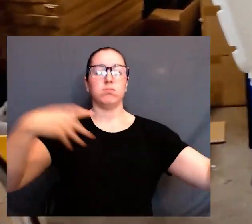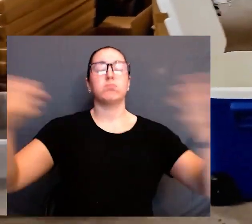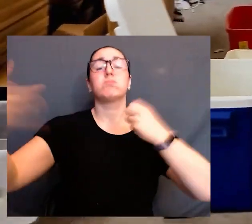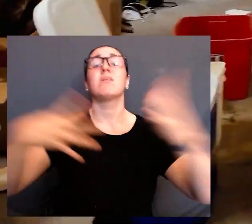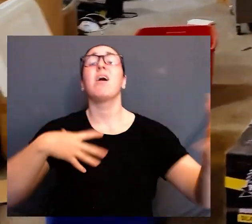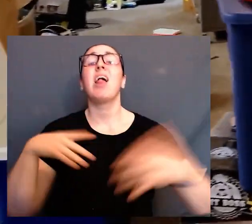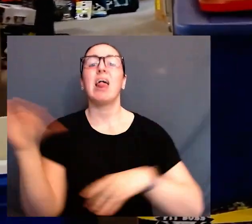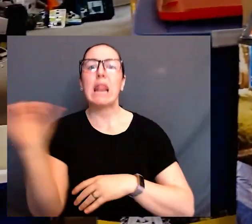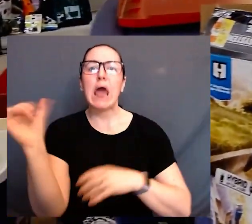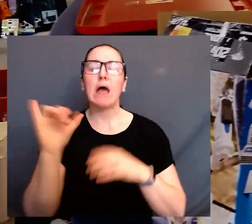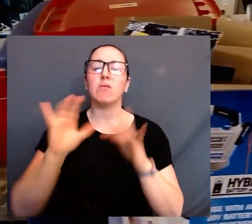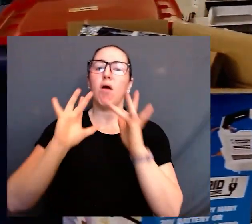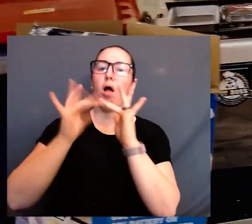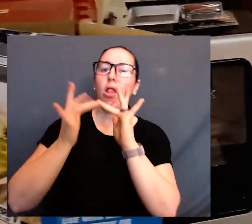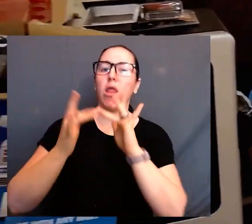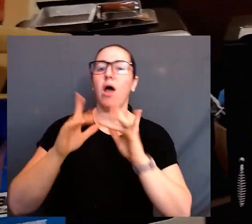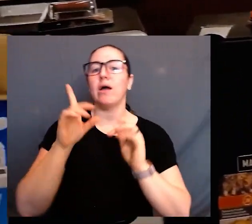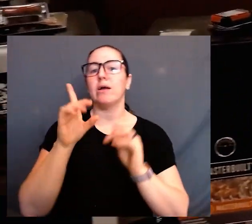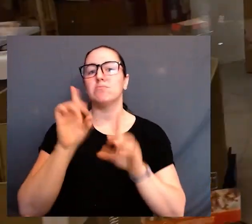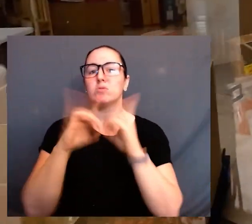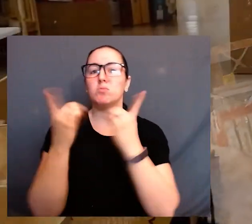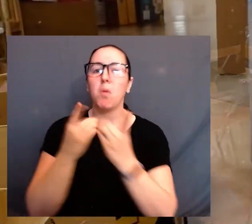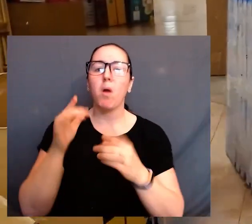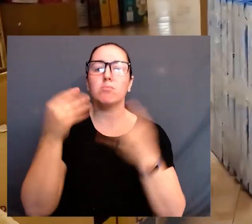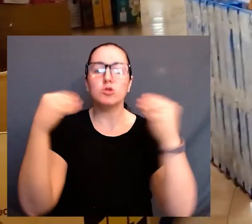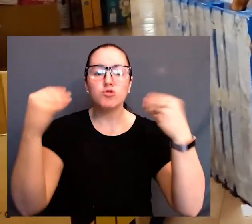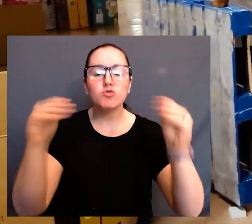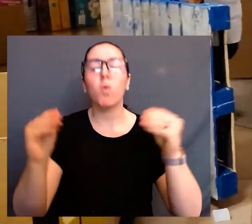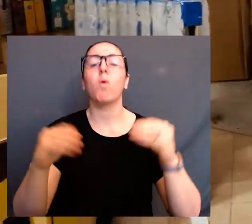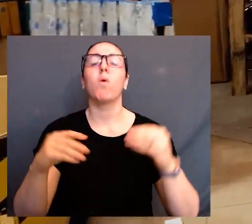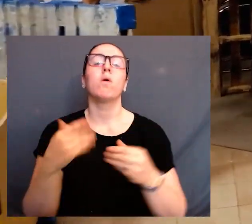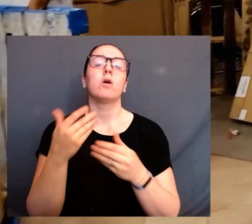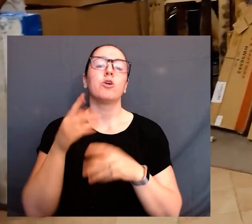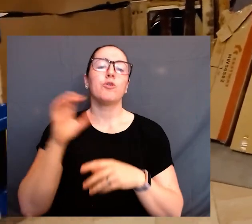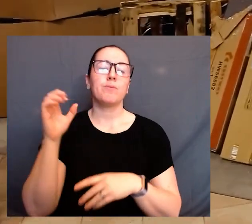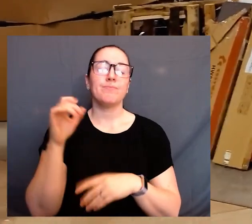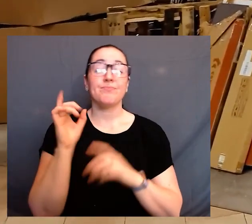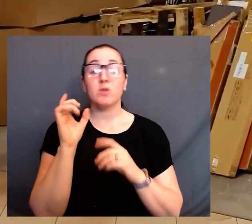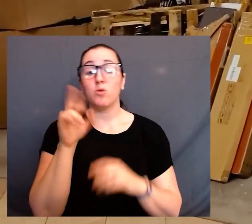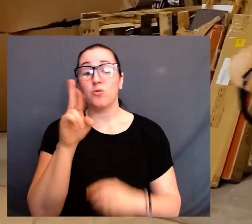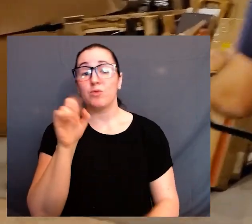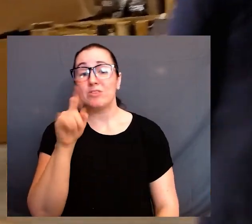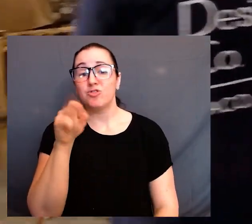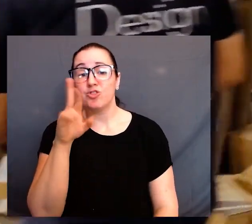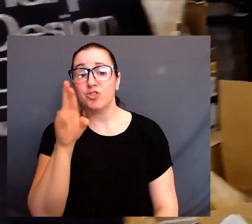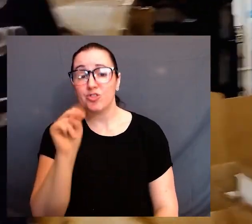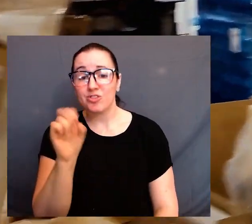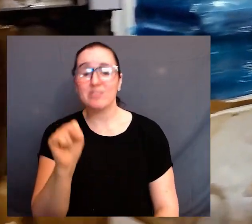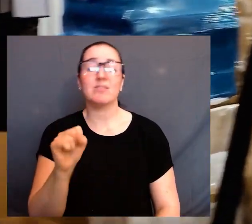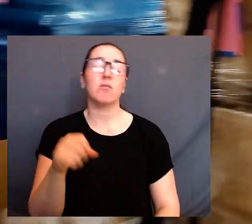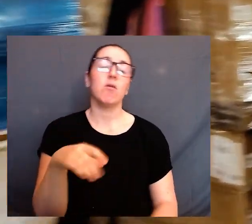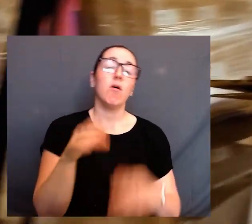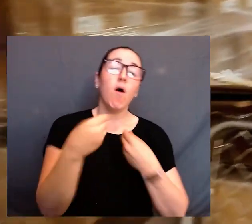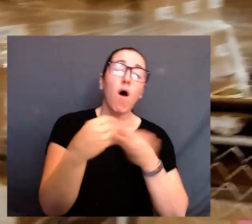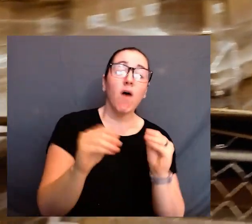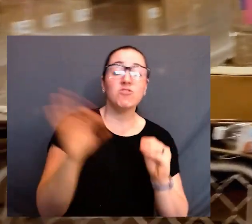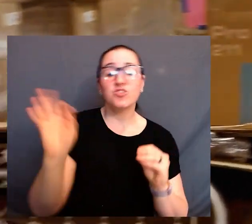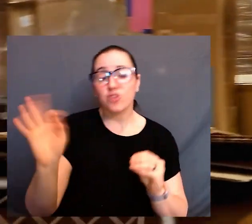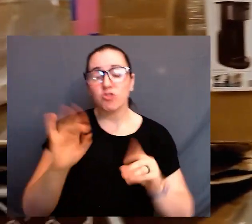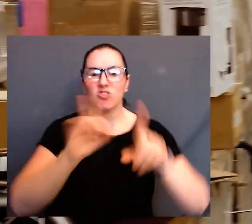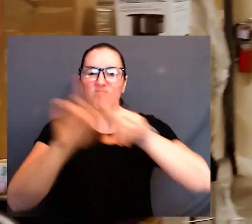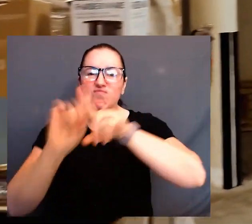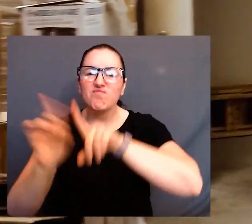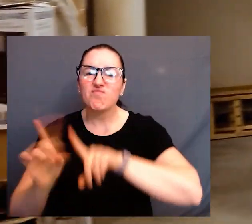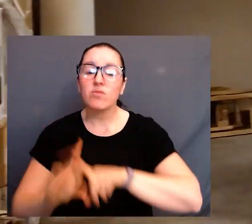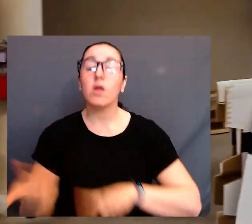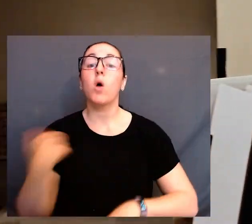retail returns from online department stores, toys, donated food, mattresses, home and office furniture. Then, here's the best part. We